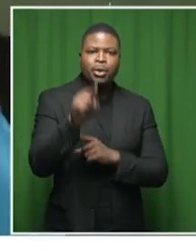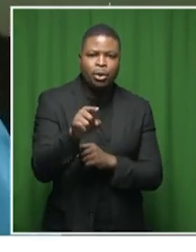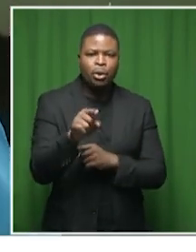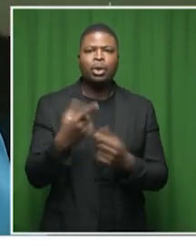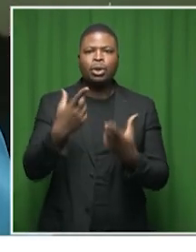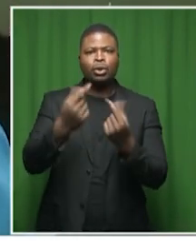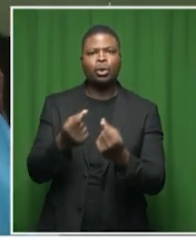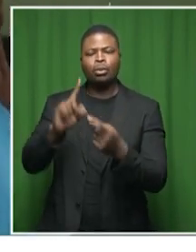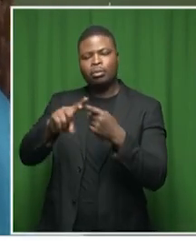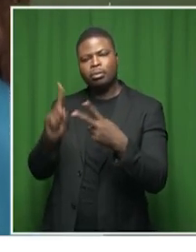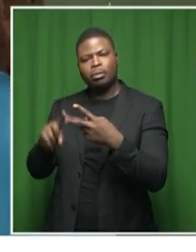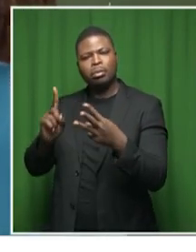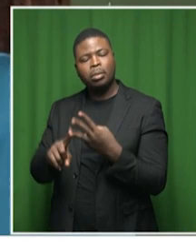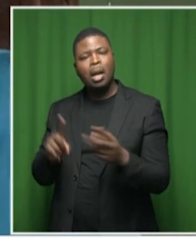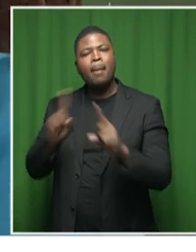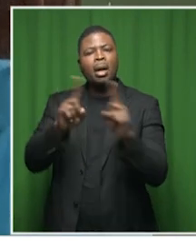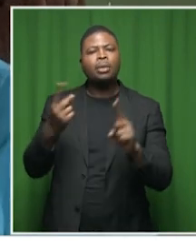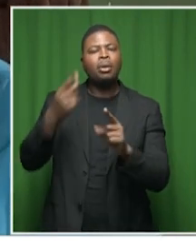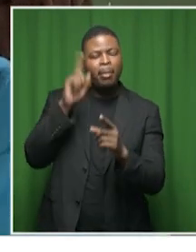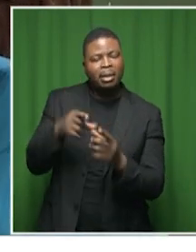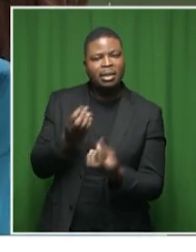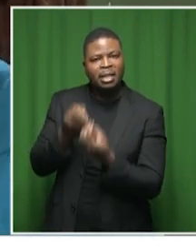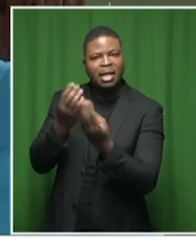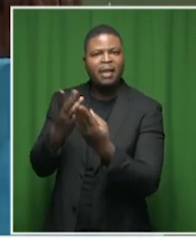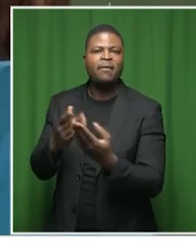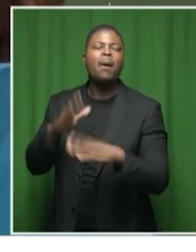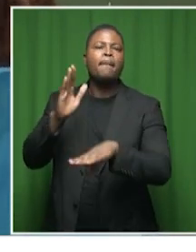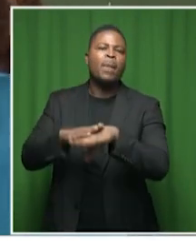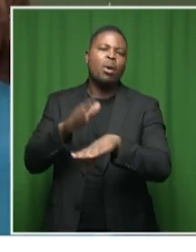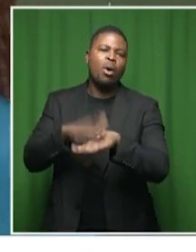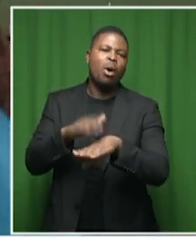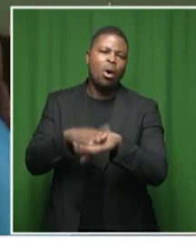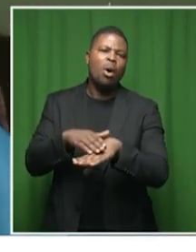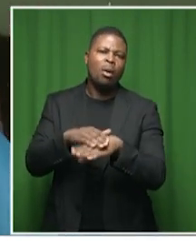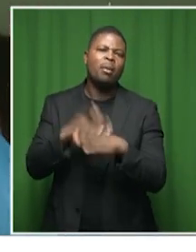but you give much more tourism related and guest related information.